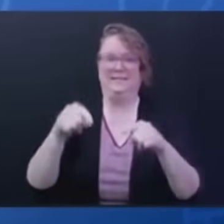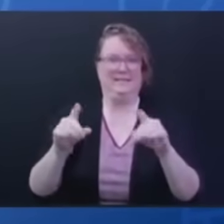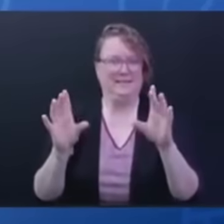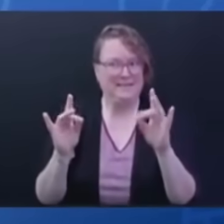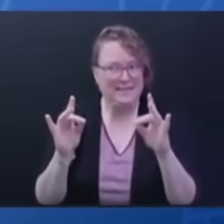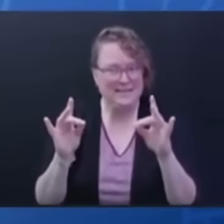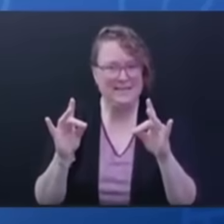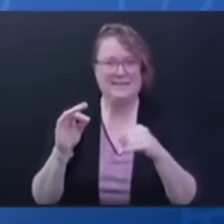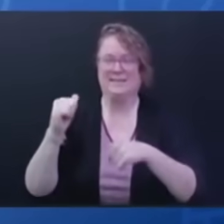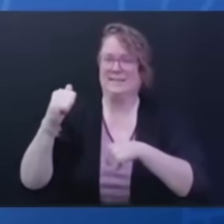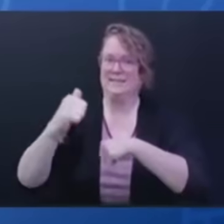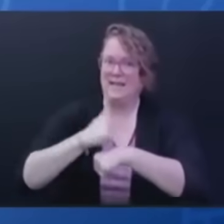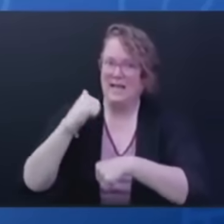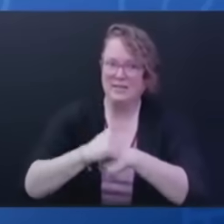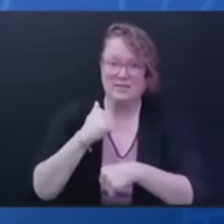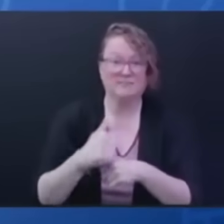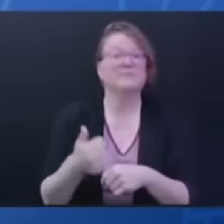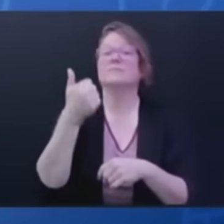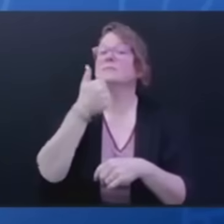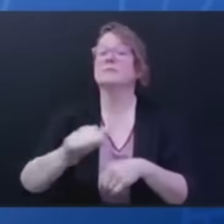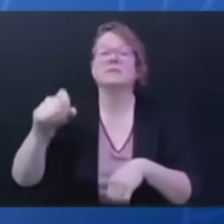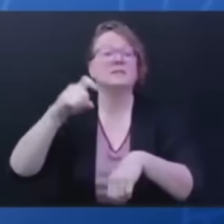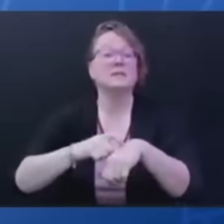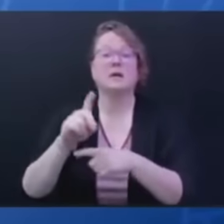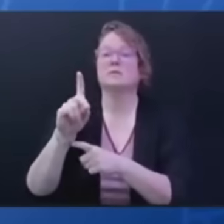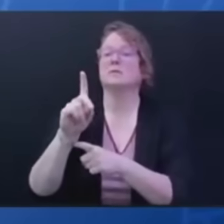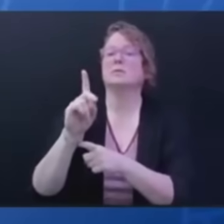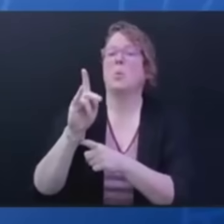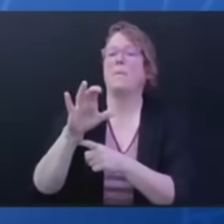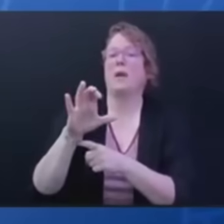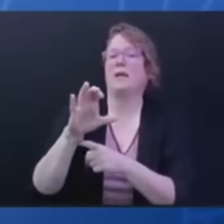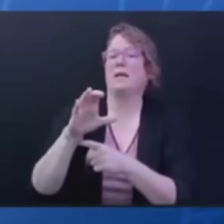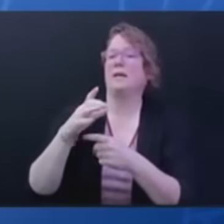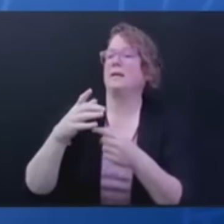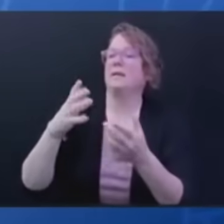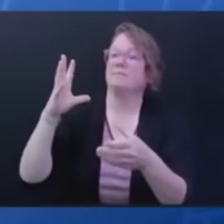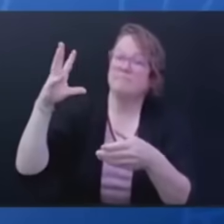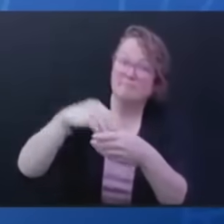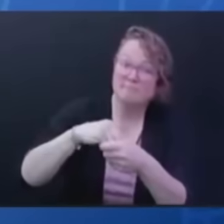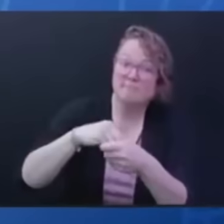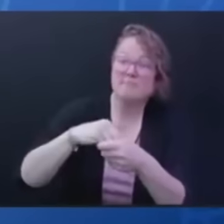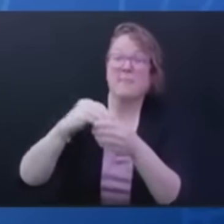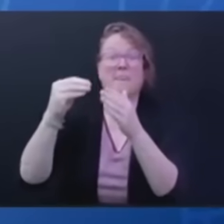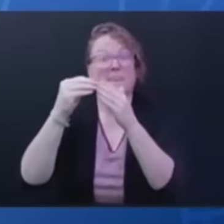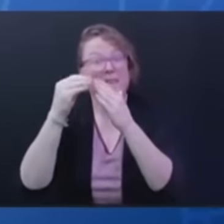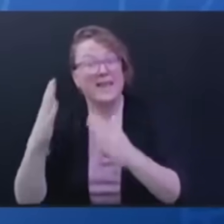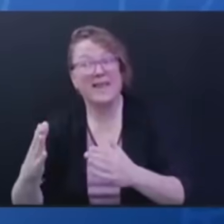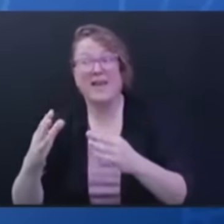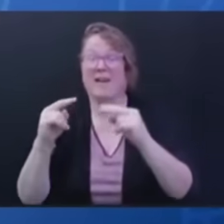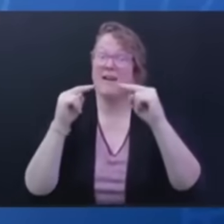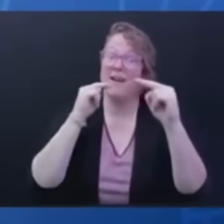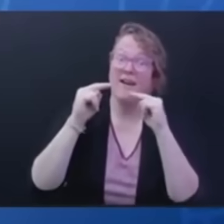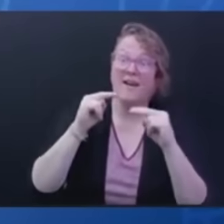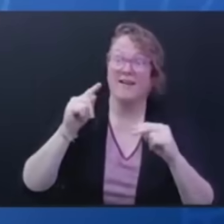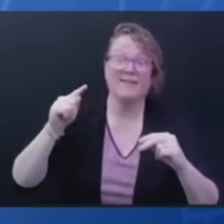diplomatic conversations between leaders of countries, or really any level where there's negotiations happening, we are not